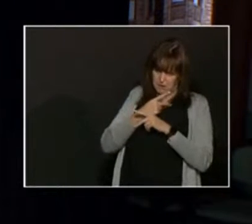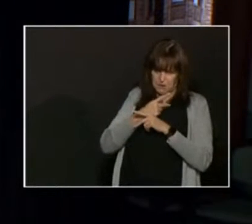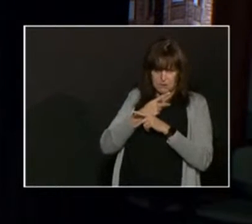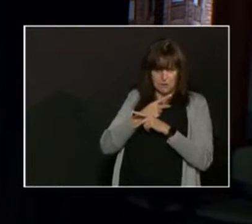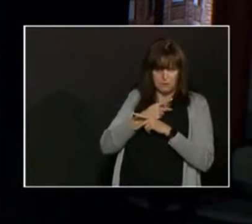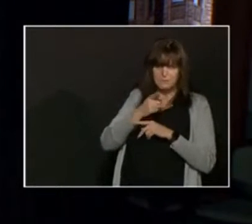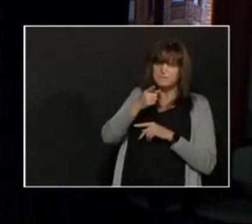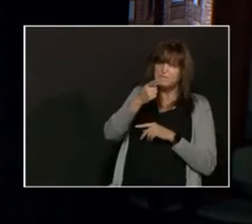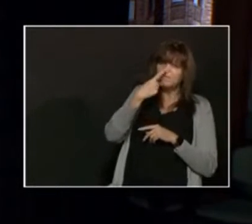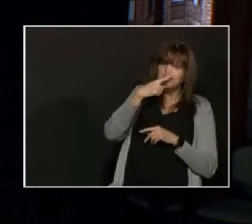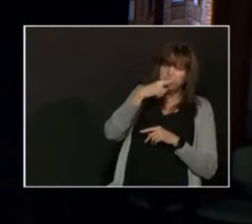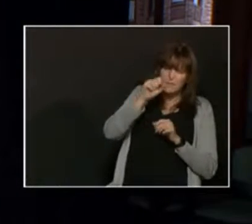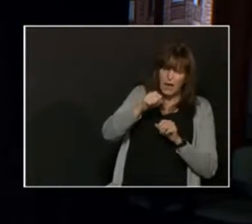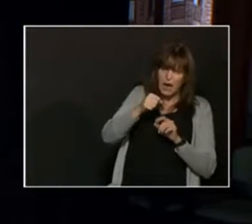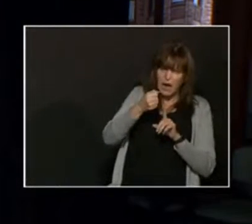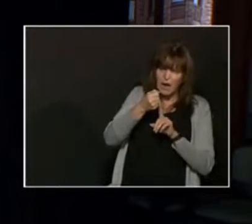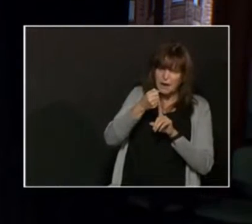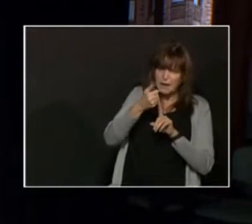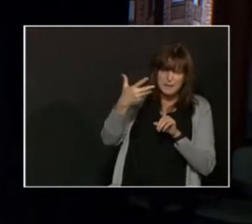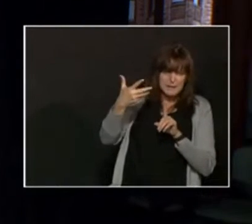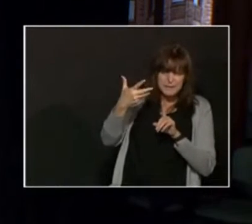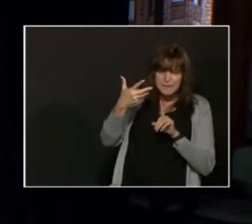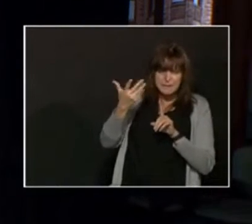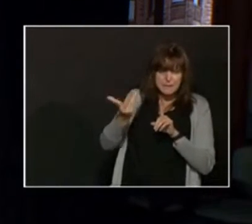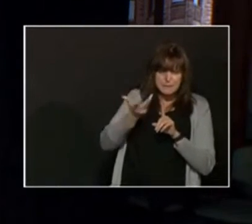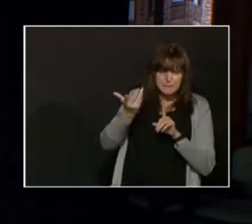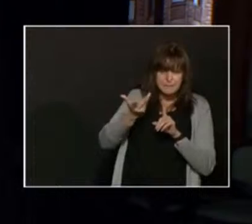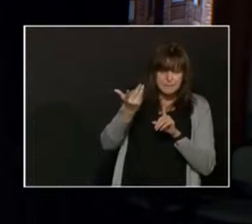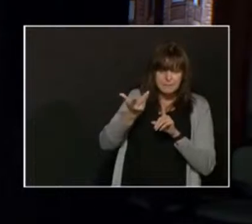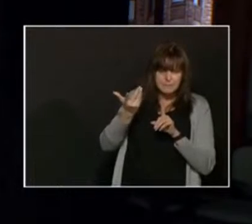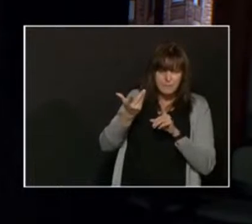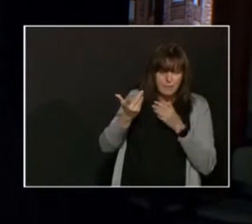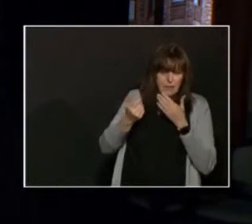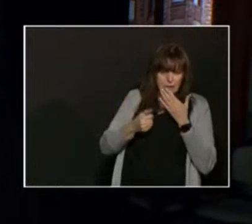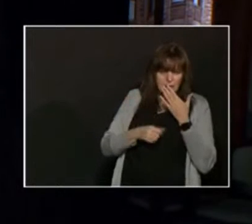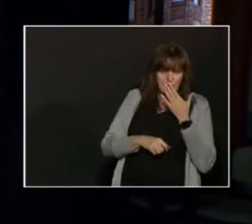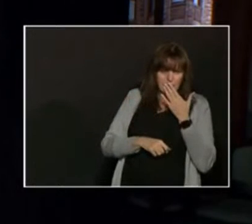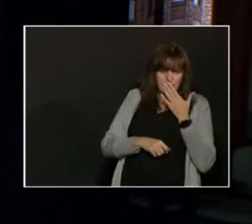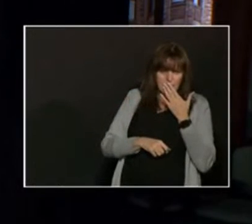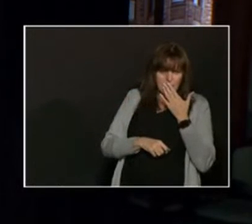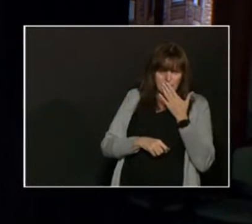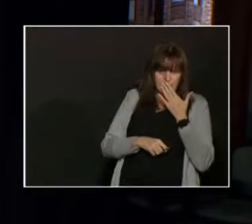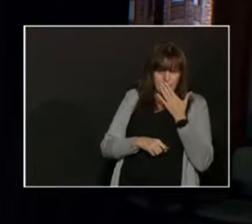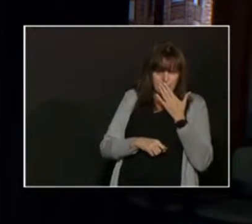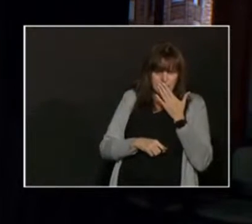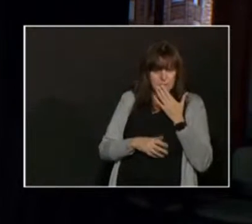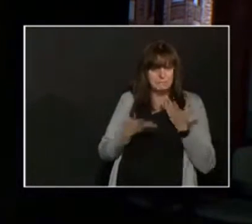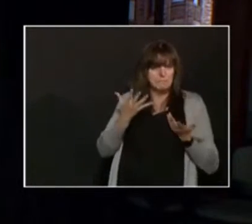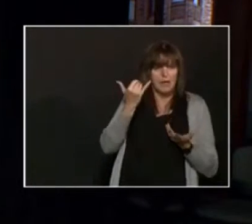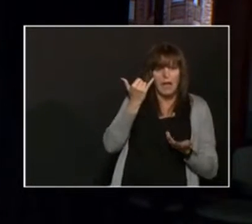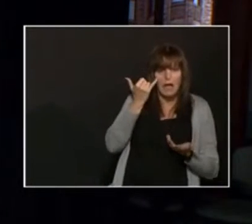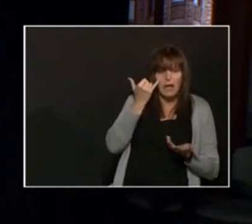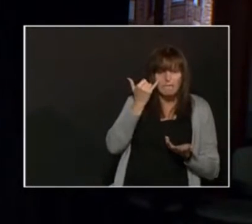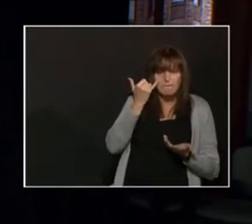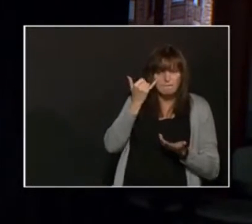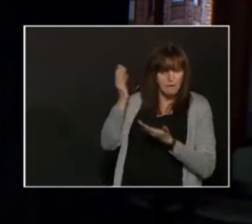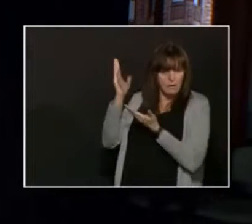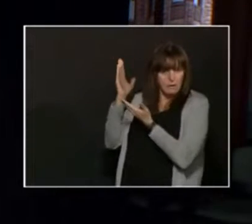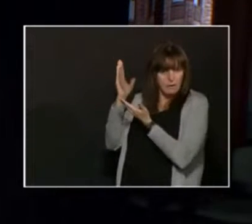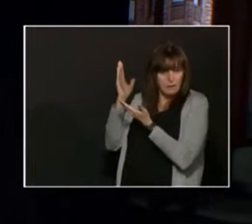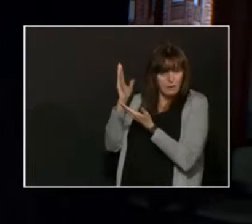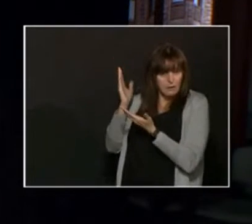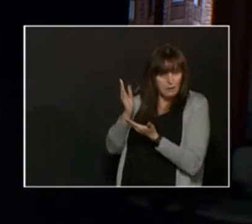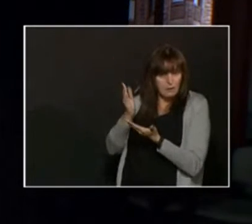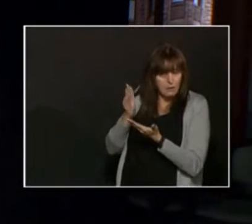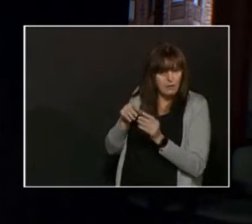about where we likely are with it actually factored in. Do you not know yet? Because I